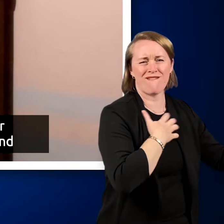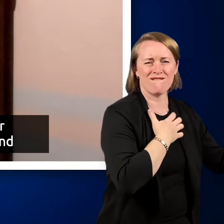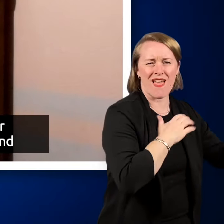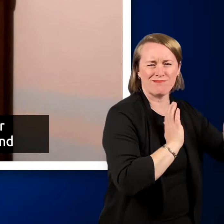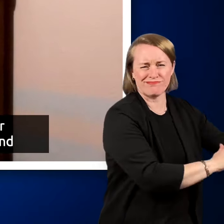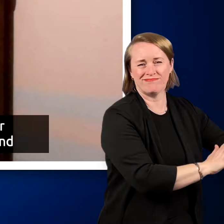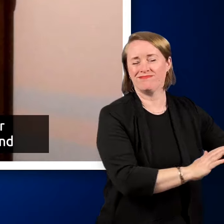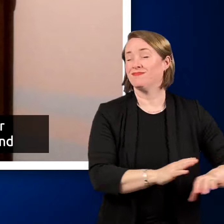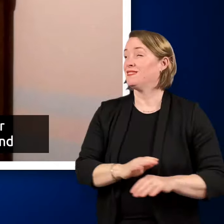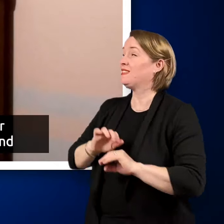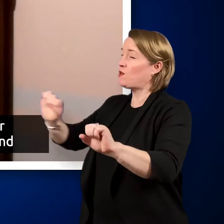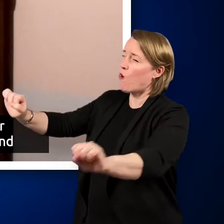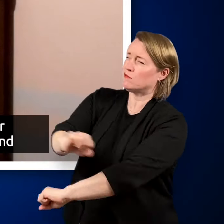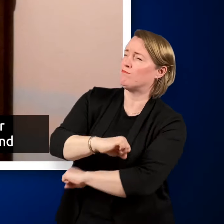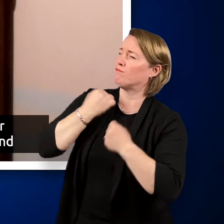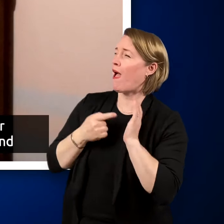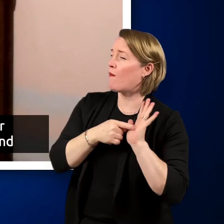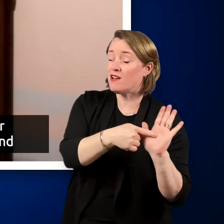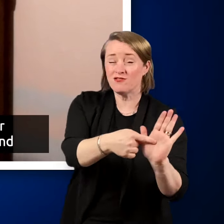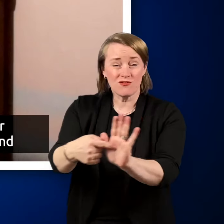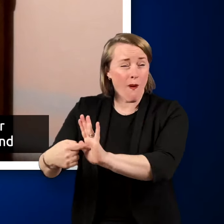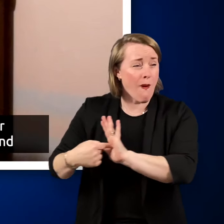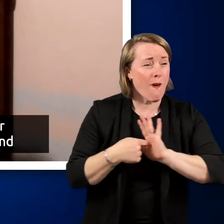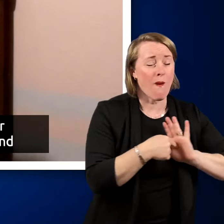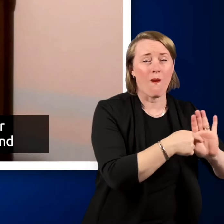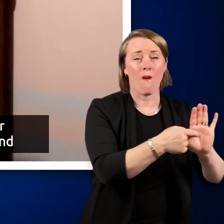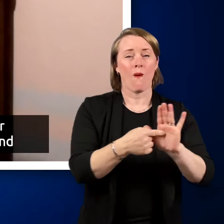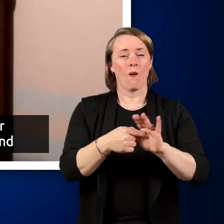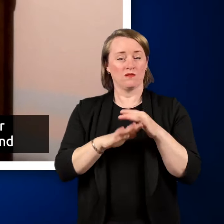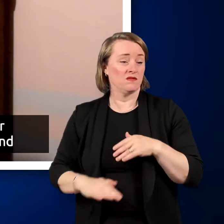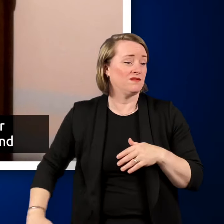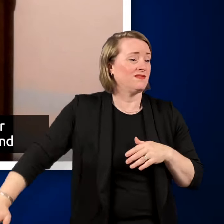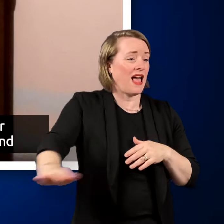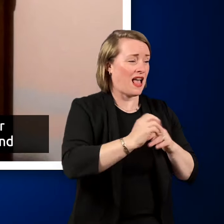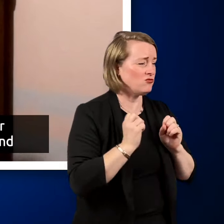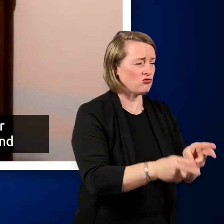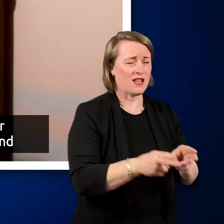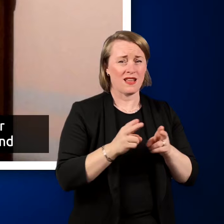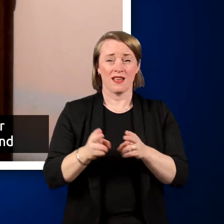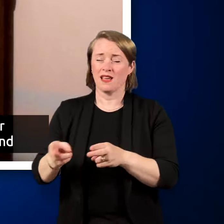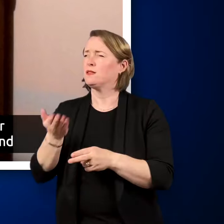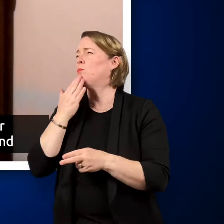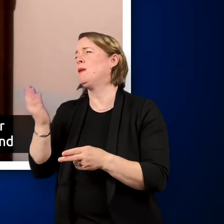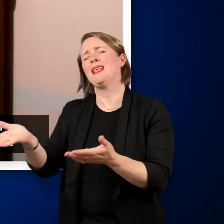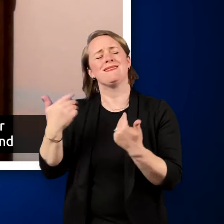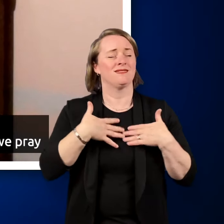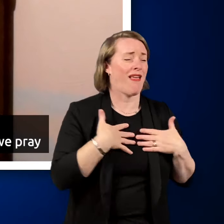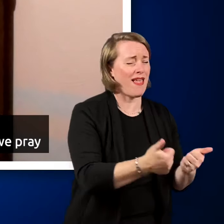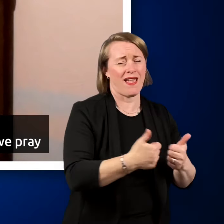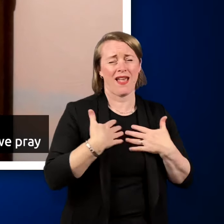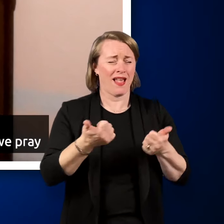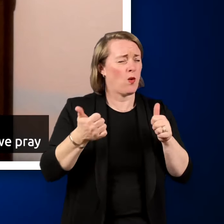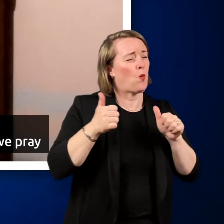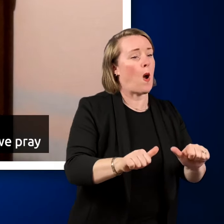show your mighty hands, heal our streets and